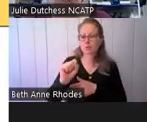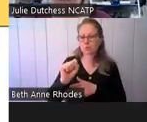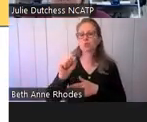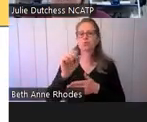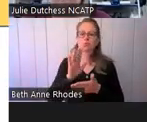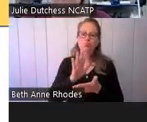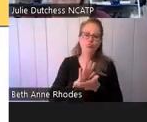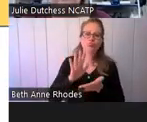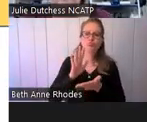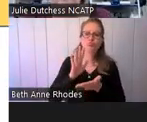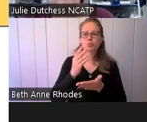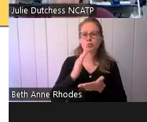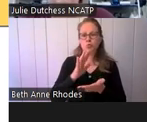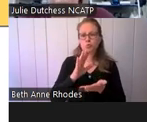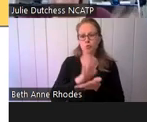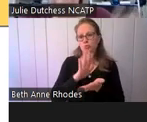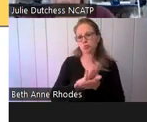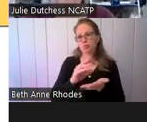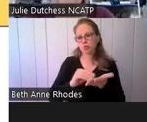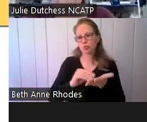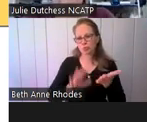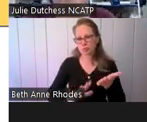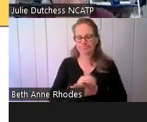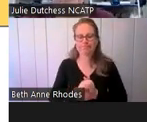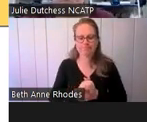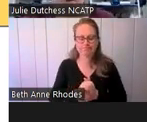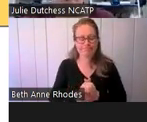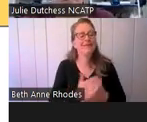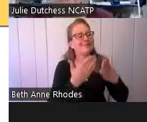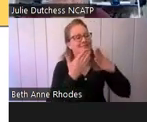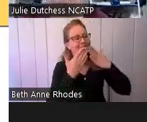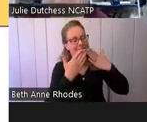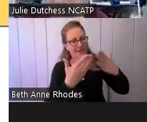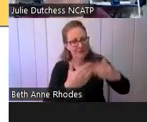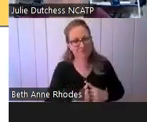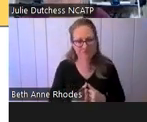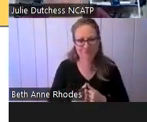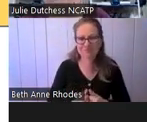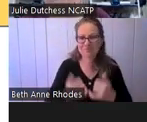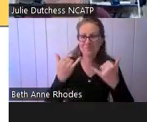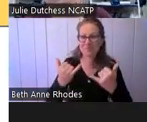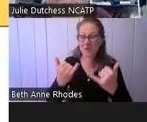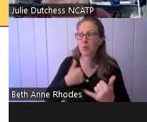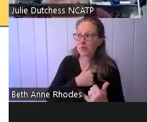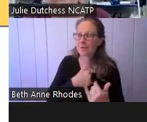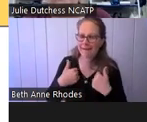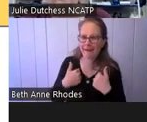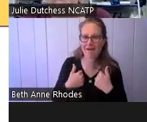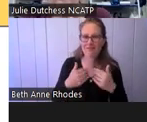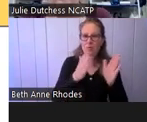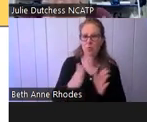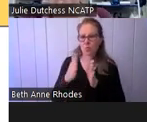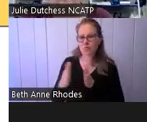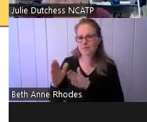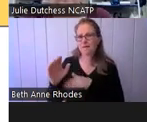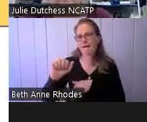Well, thank you very much. So for organizational apps, and we have a half hour, but I wanted to kind of give you